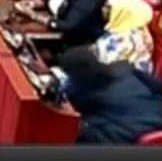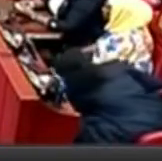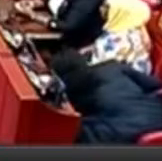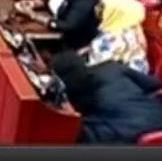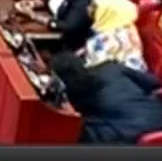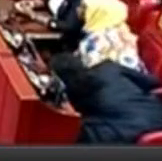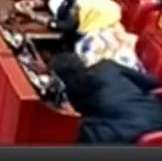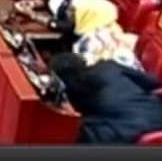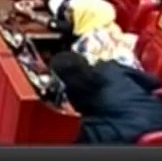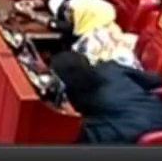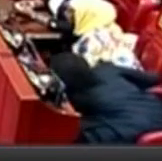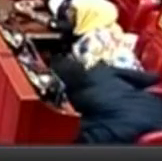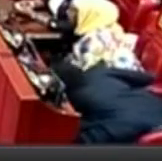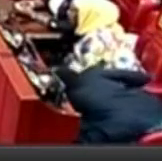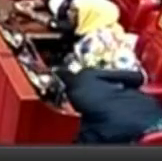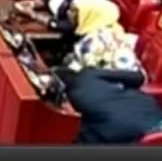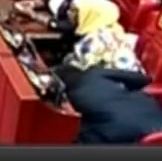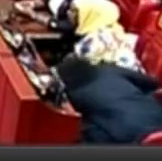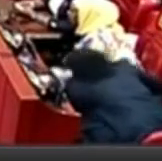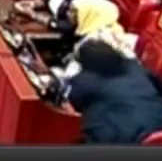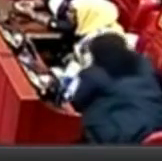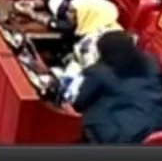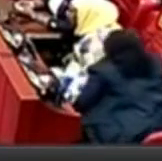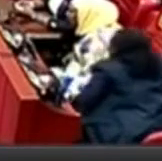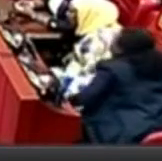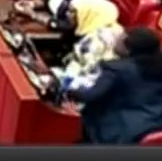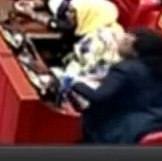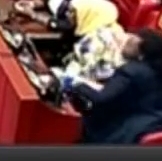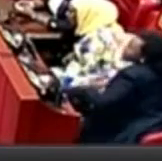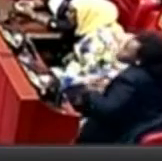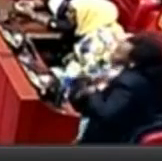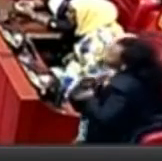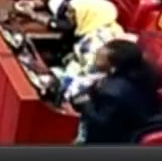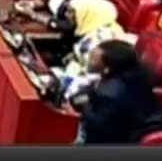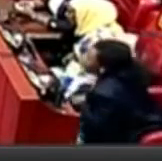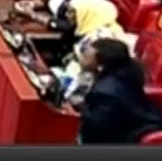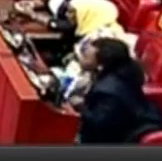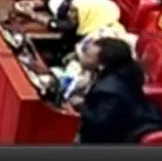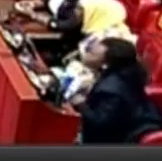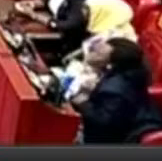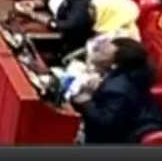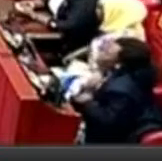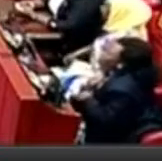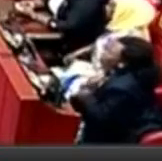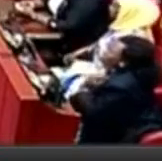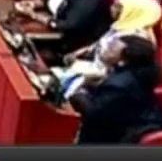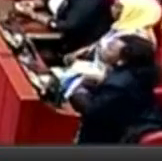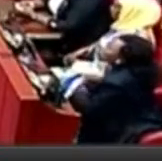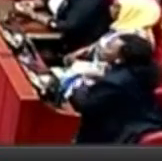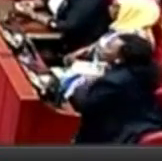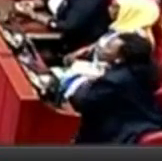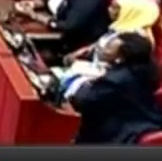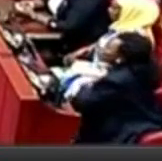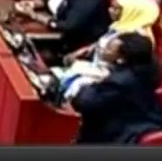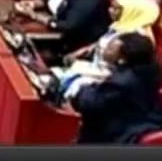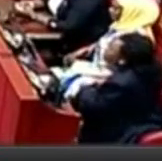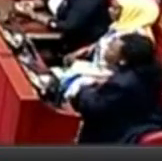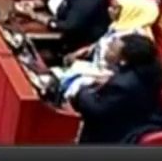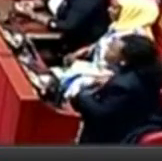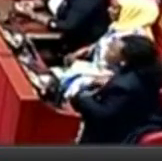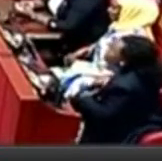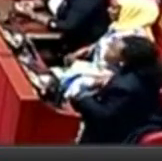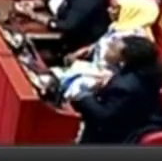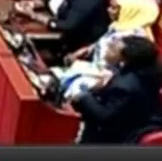the failure of the electronic system, and that roll call has been